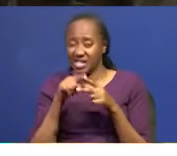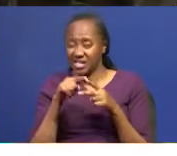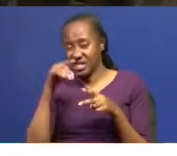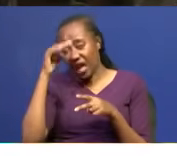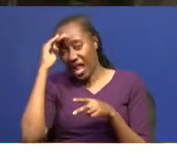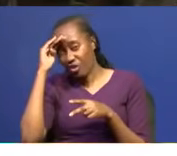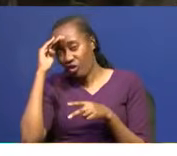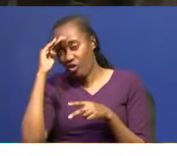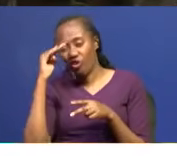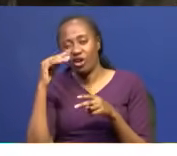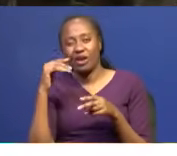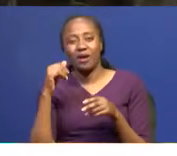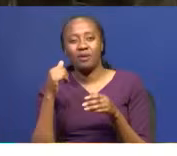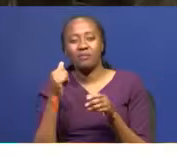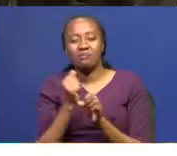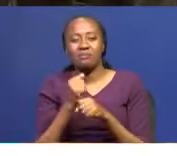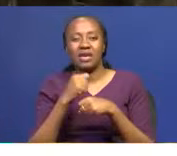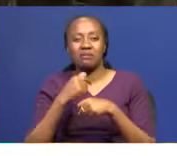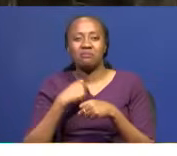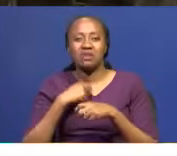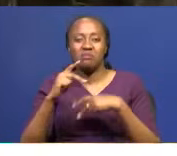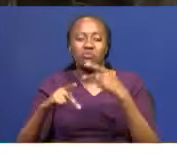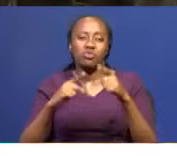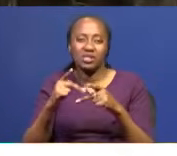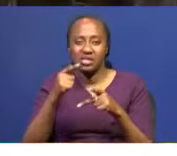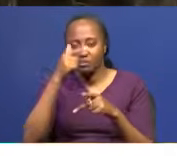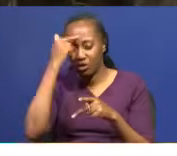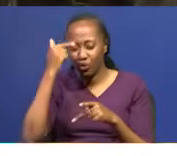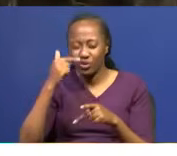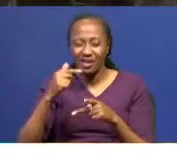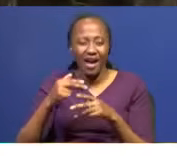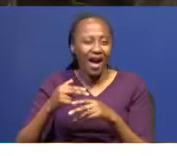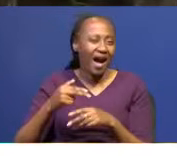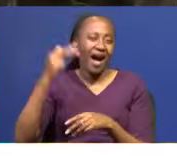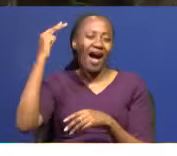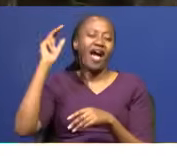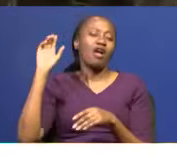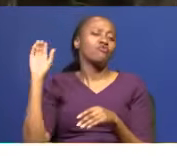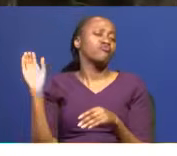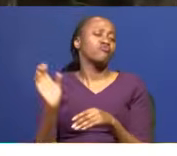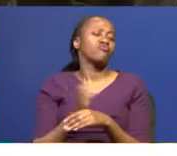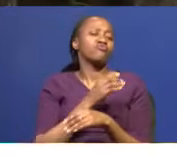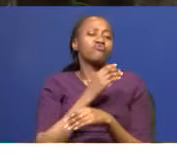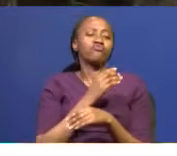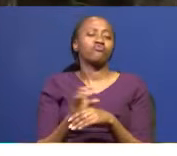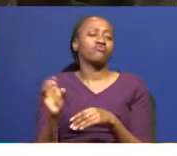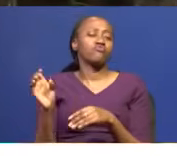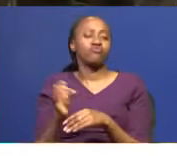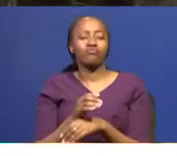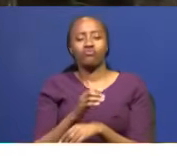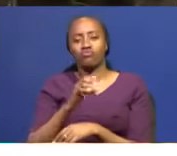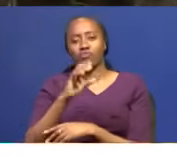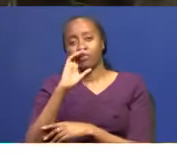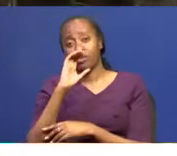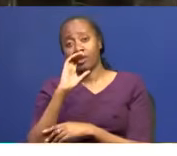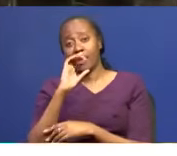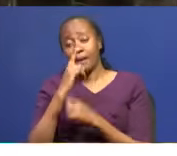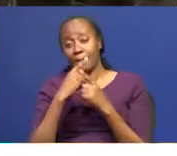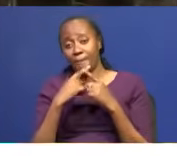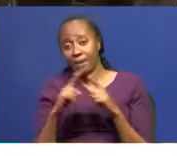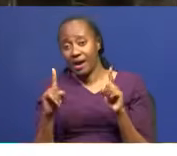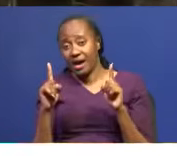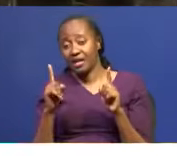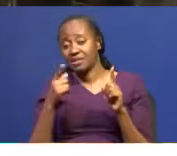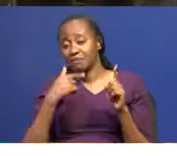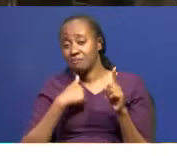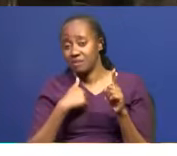process into that level just because of my high consumption of alcohol at that time. And even though I am